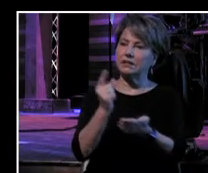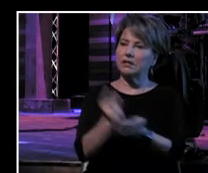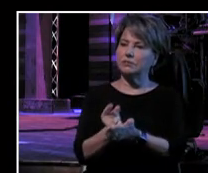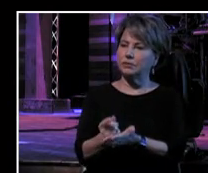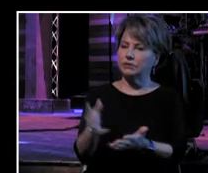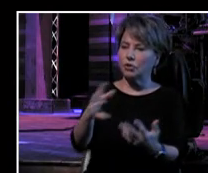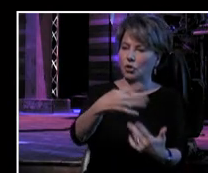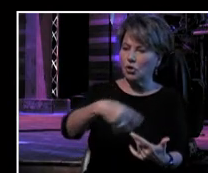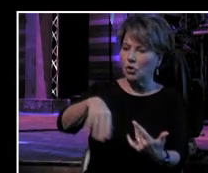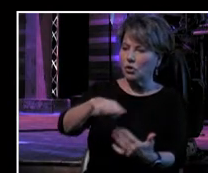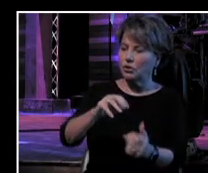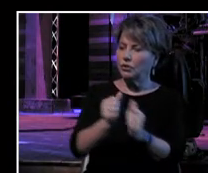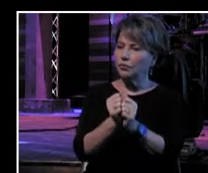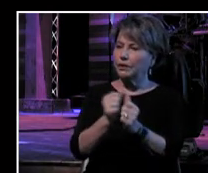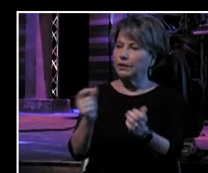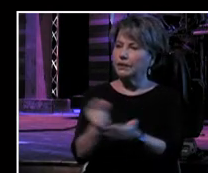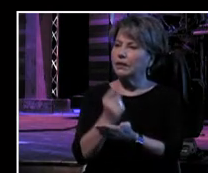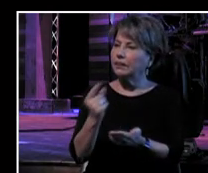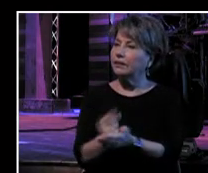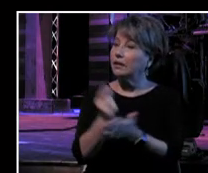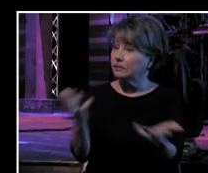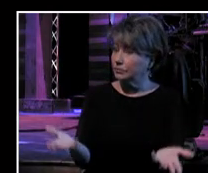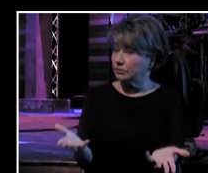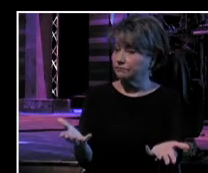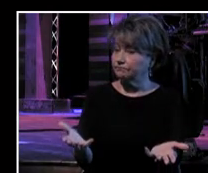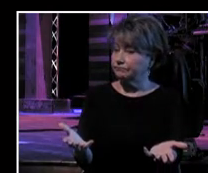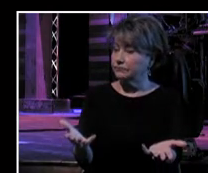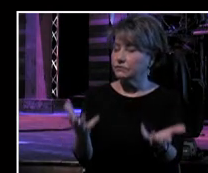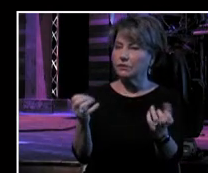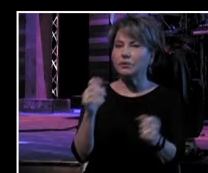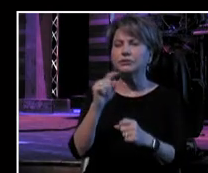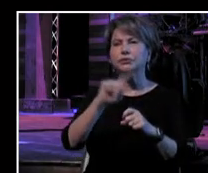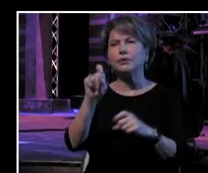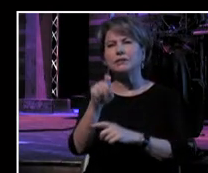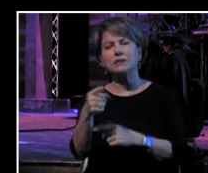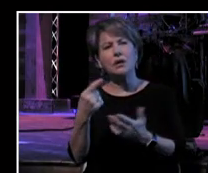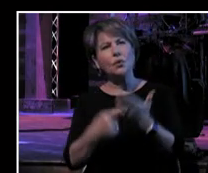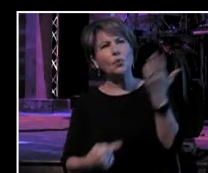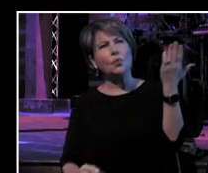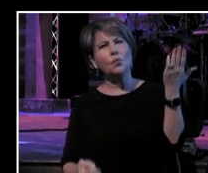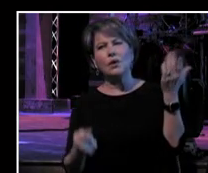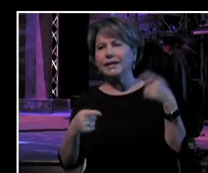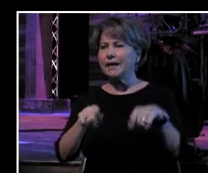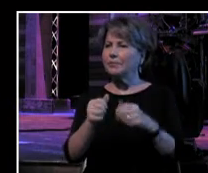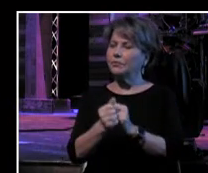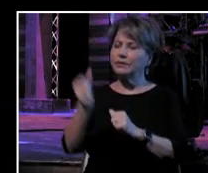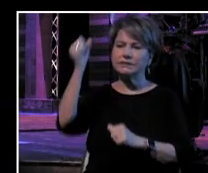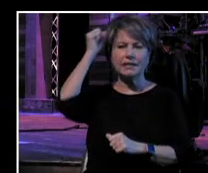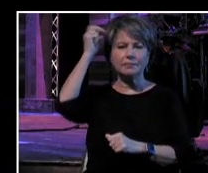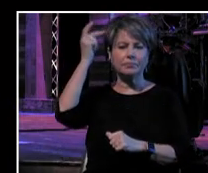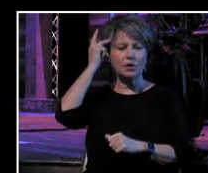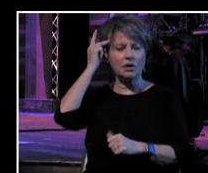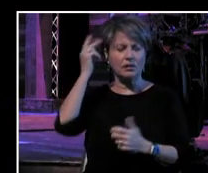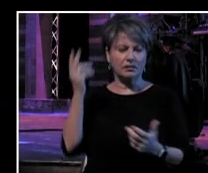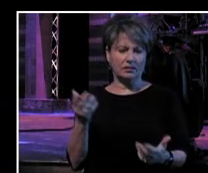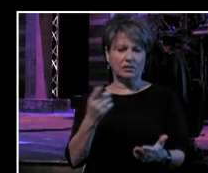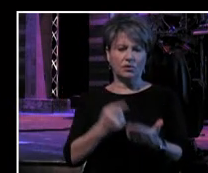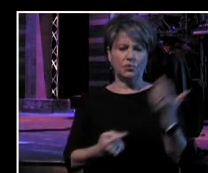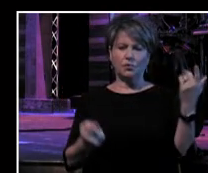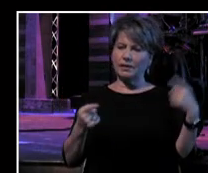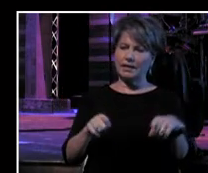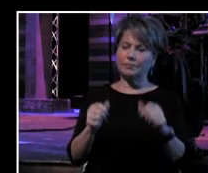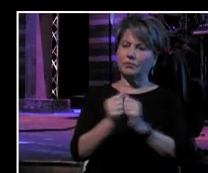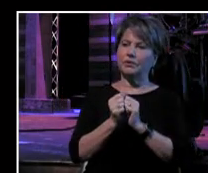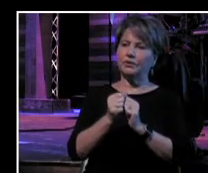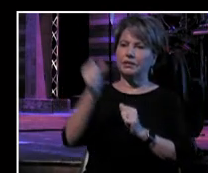it there for you, because I wanted you to ask the question, what happened to Paul? Because that's what begs when you read that. What happened to Paul? Well,